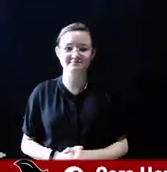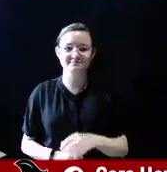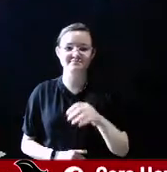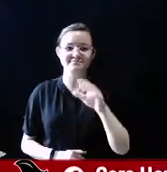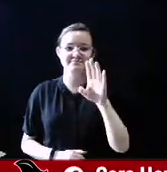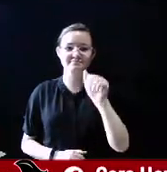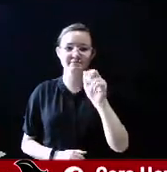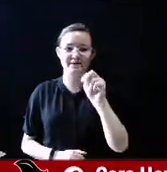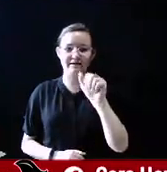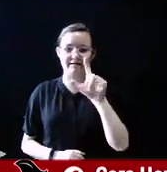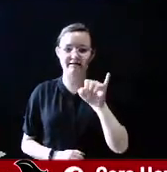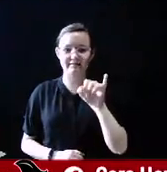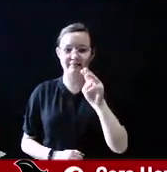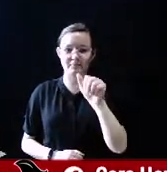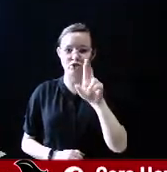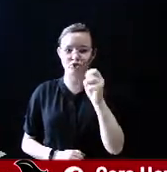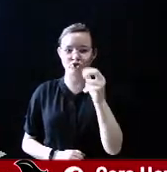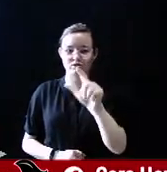Benally Marshall.